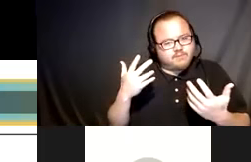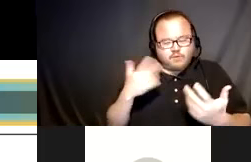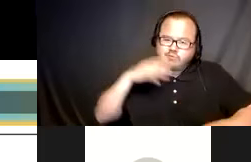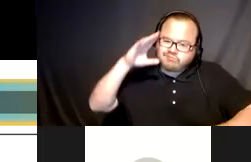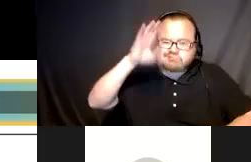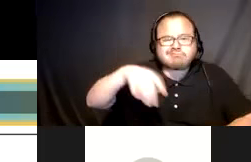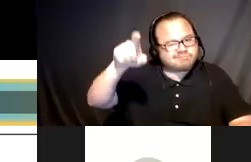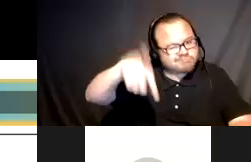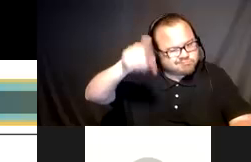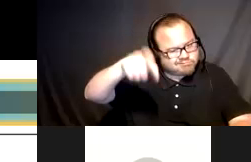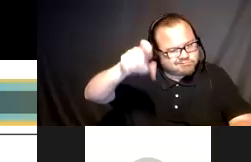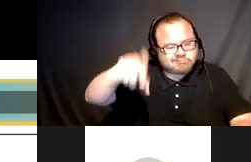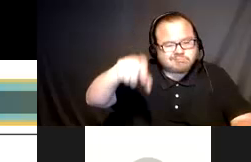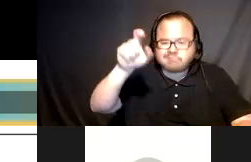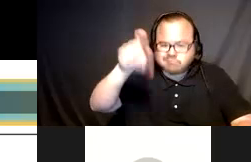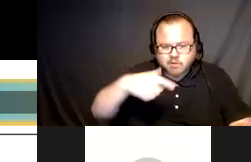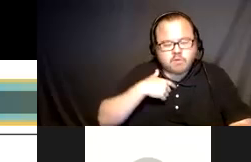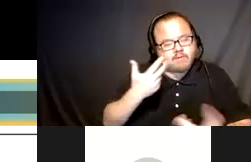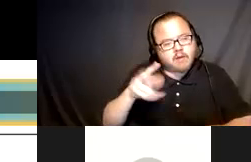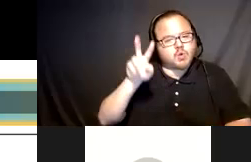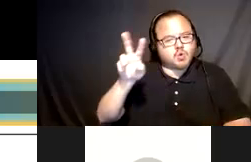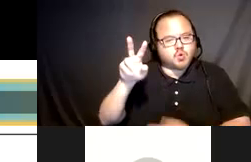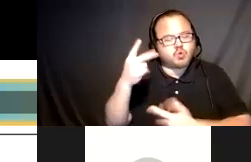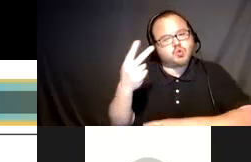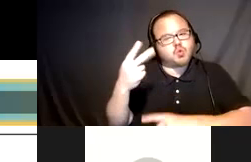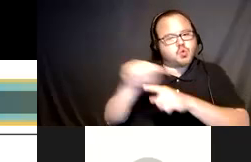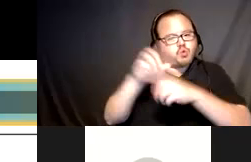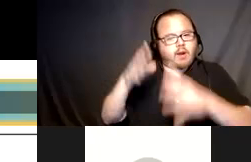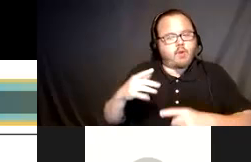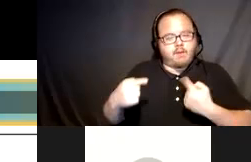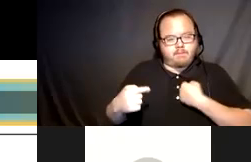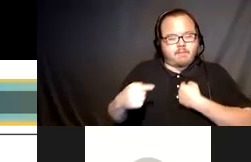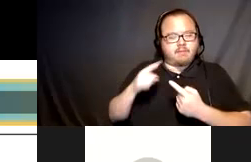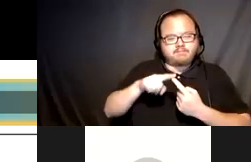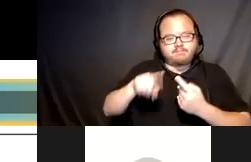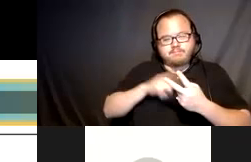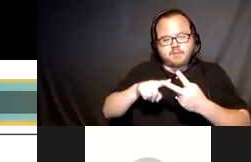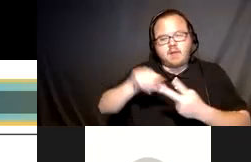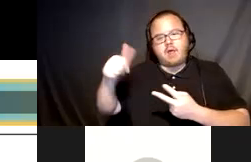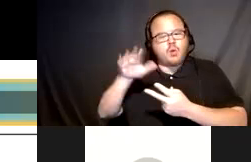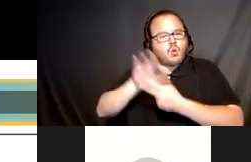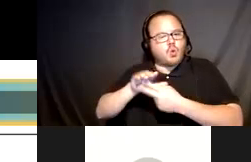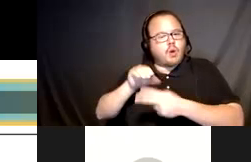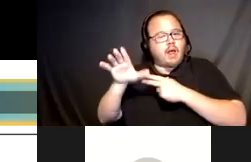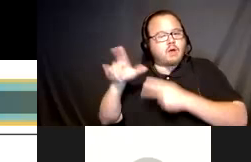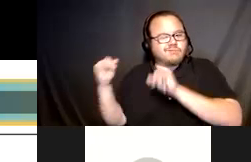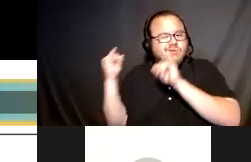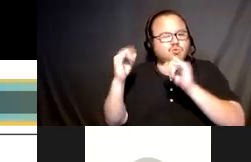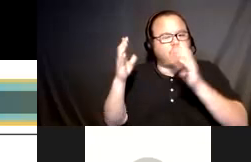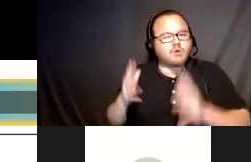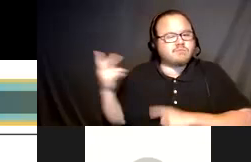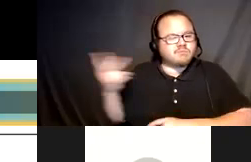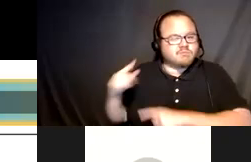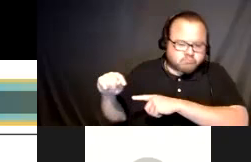we actually have 2 trainers now. So myself and one of our school counselors are trained as instructors, and we